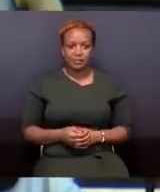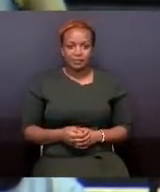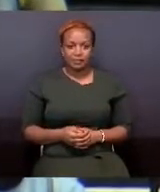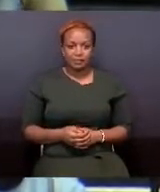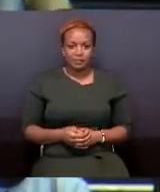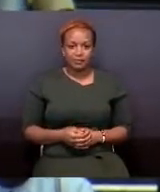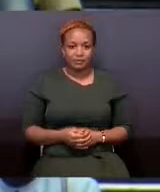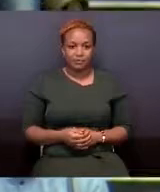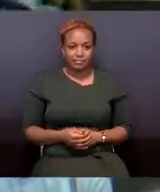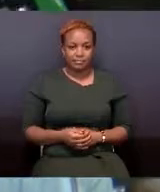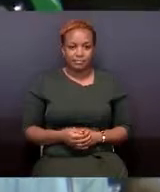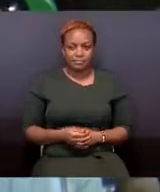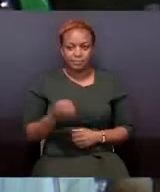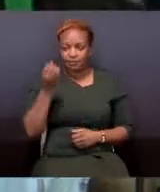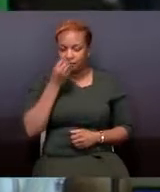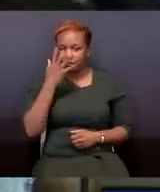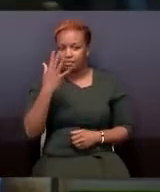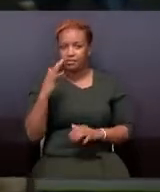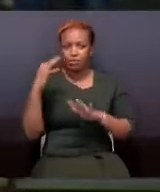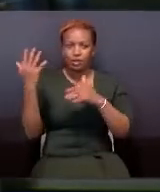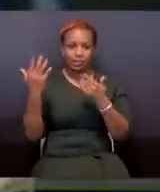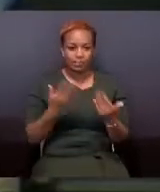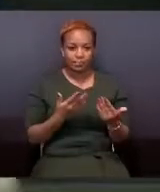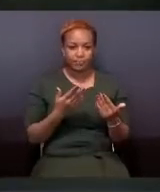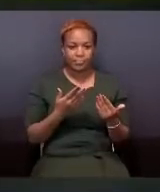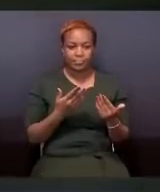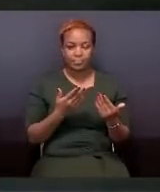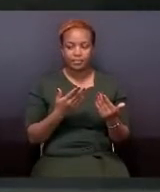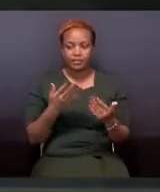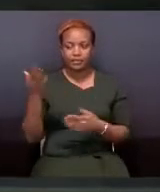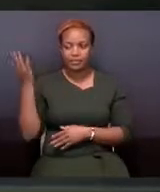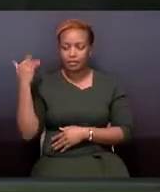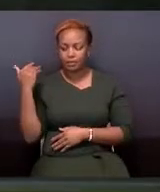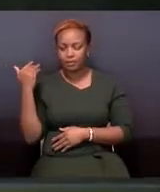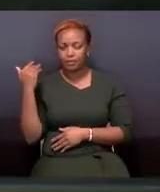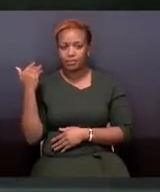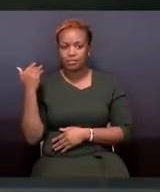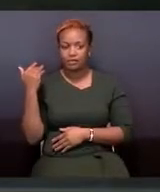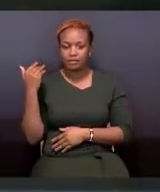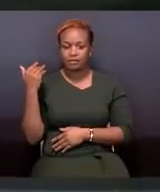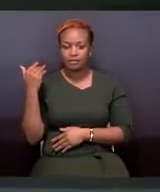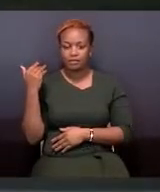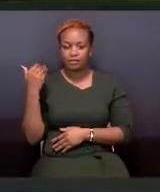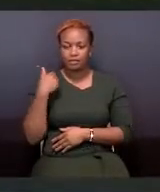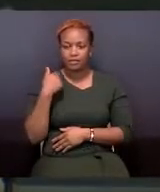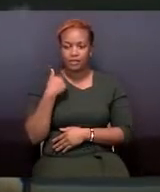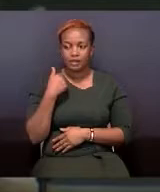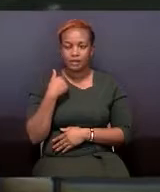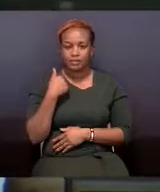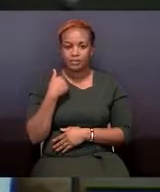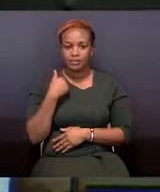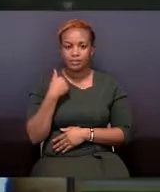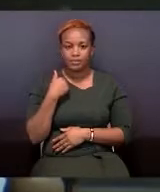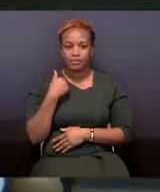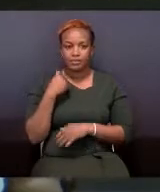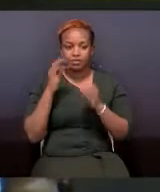It gives me pleasure to welcome our first panelist. Last time I was here, I remember you saying, we have heard, if you want to